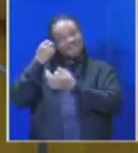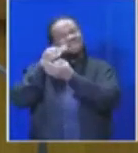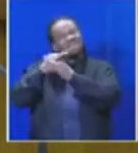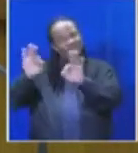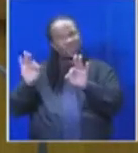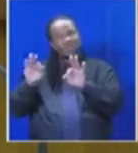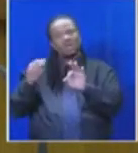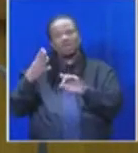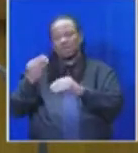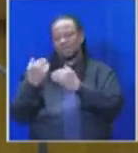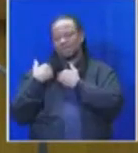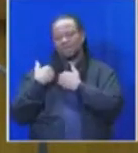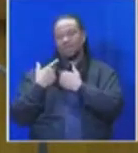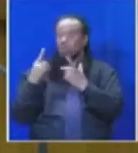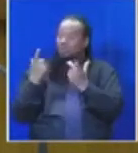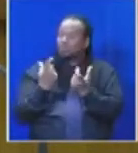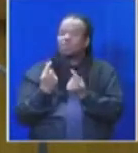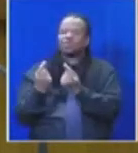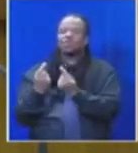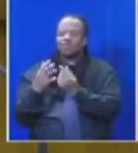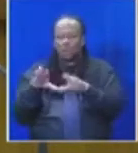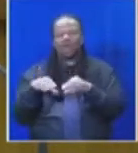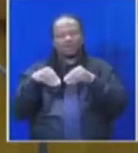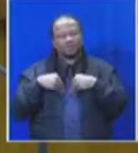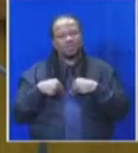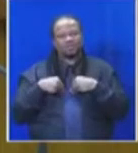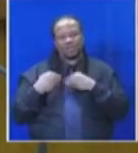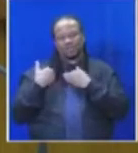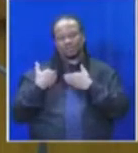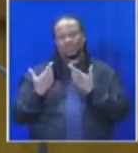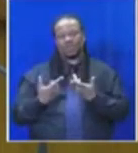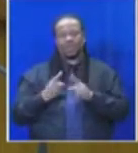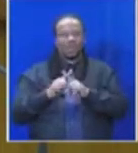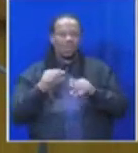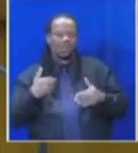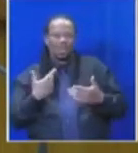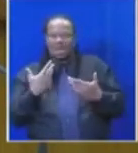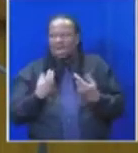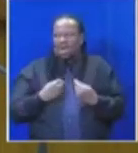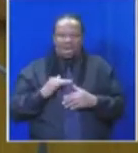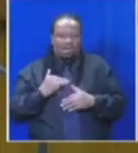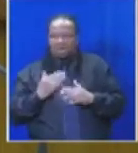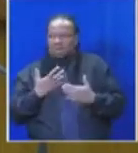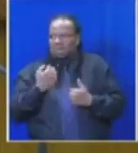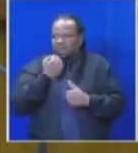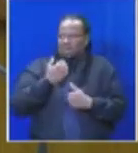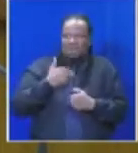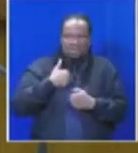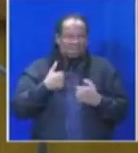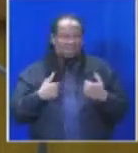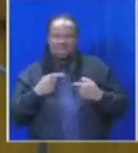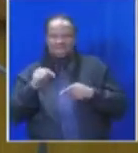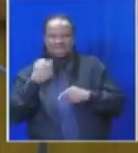responsibility for our actions and everything we do in life. We will not look for scapegoats or someone to blame for